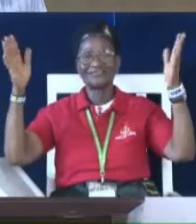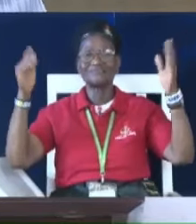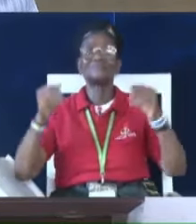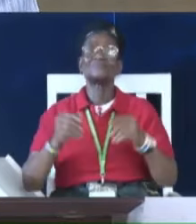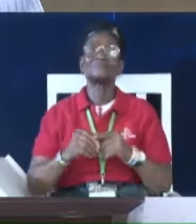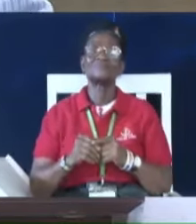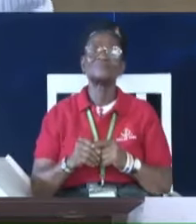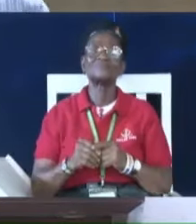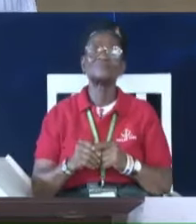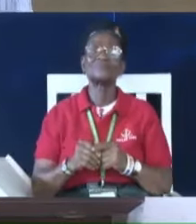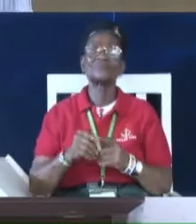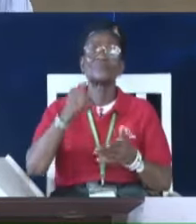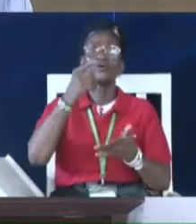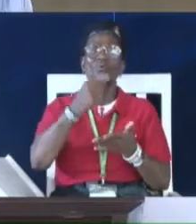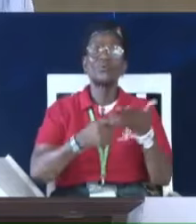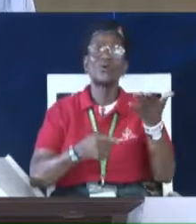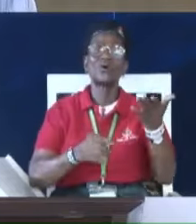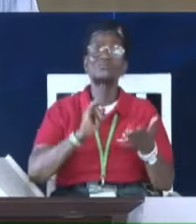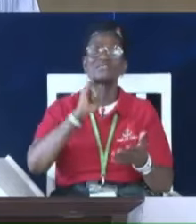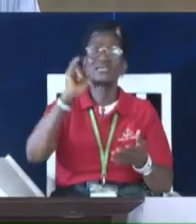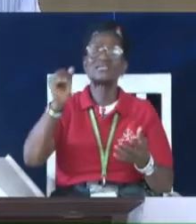Because what is a garment?